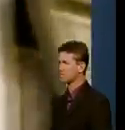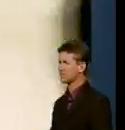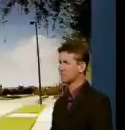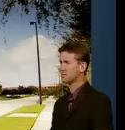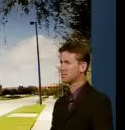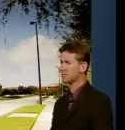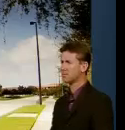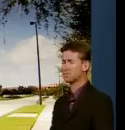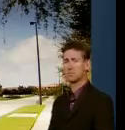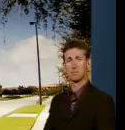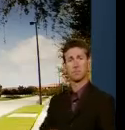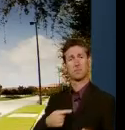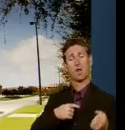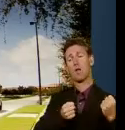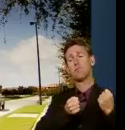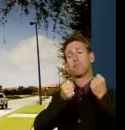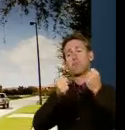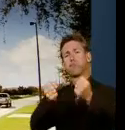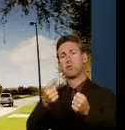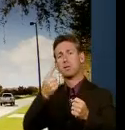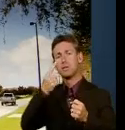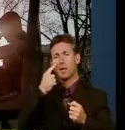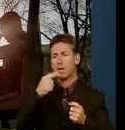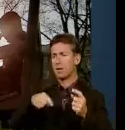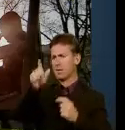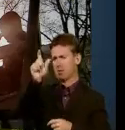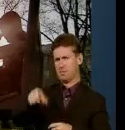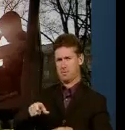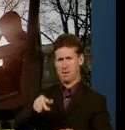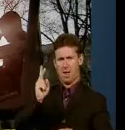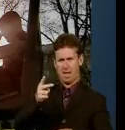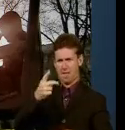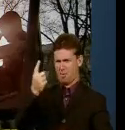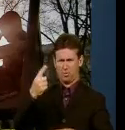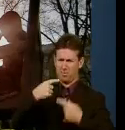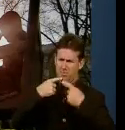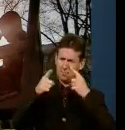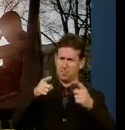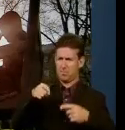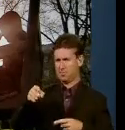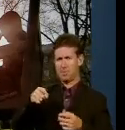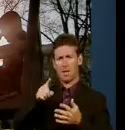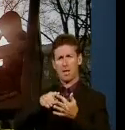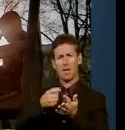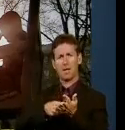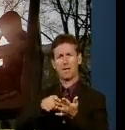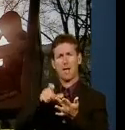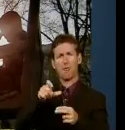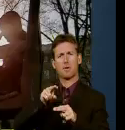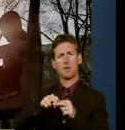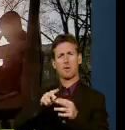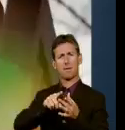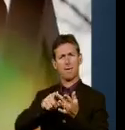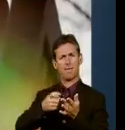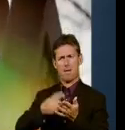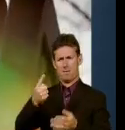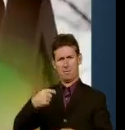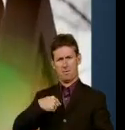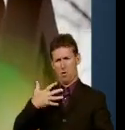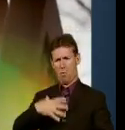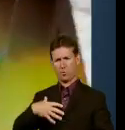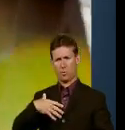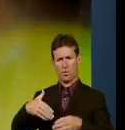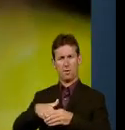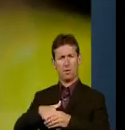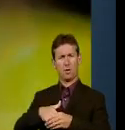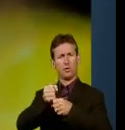Next stop, Princeton, and another whistleblower. Eric Fair is training to be a minister in the church. He's supported the